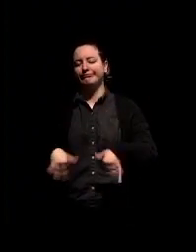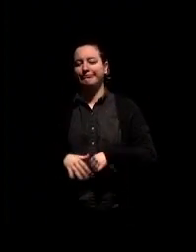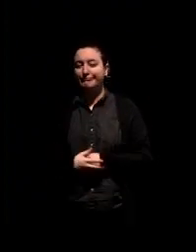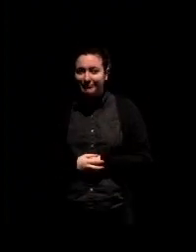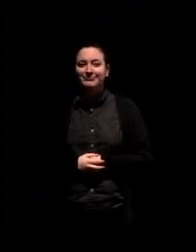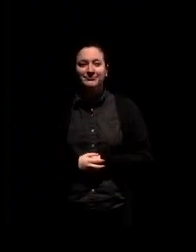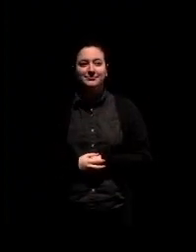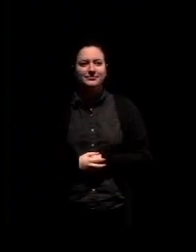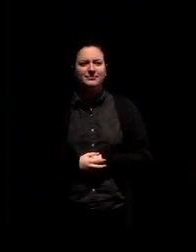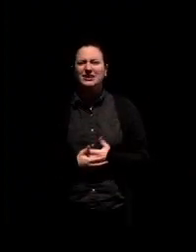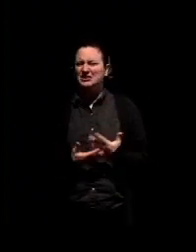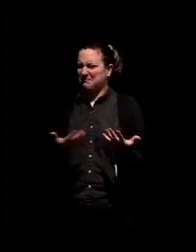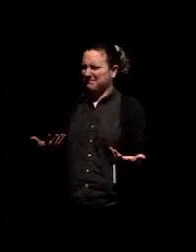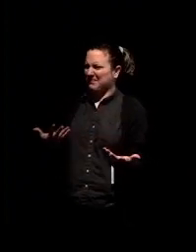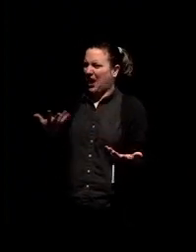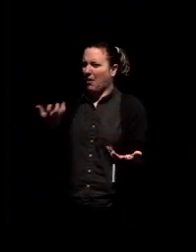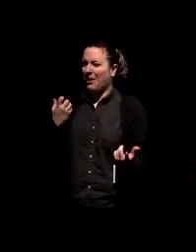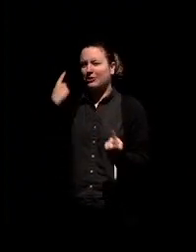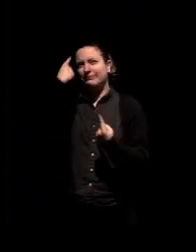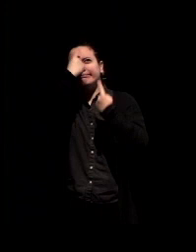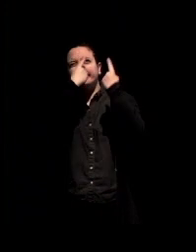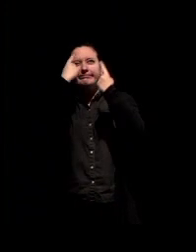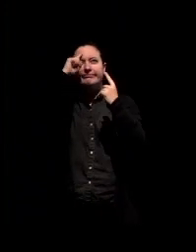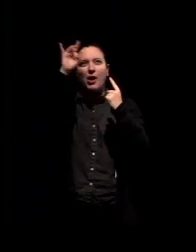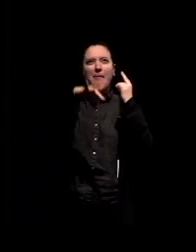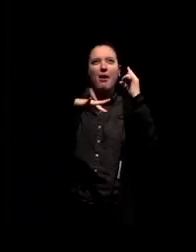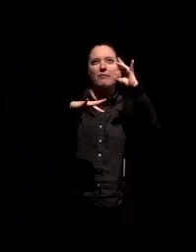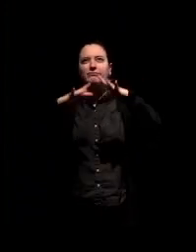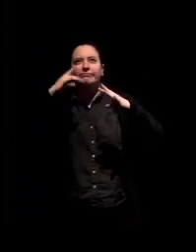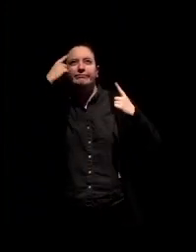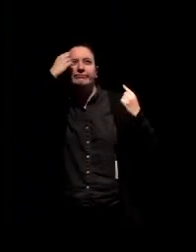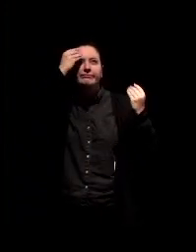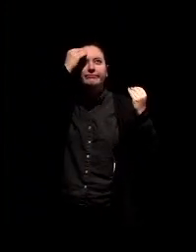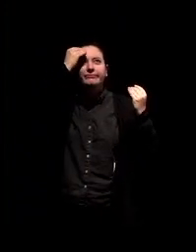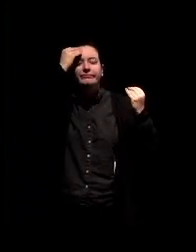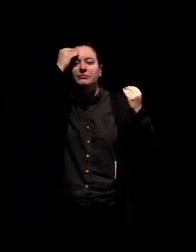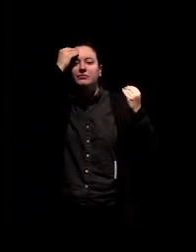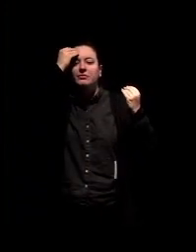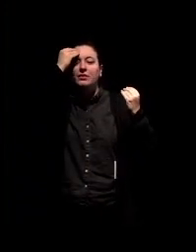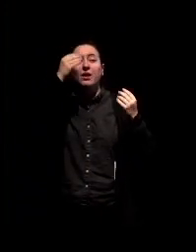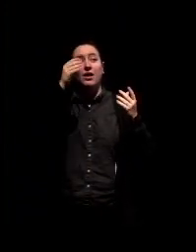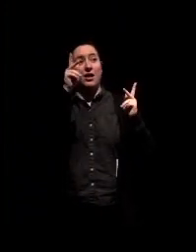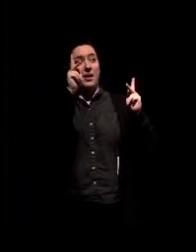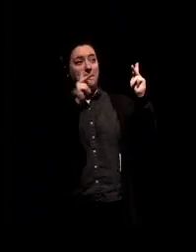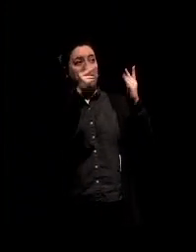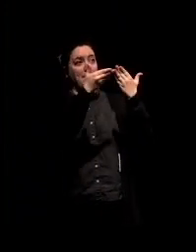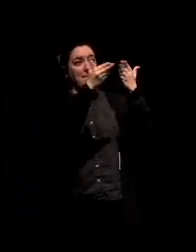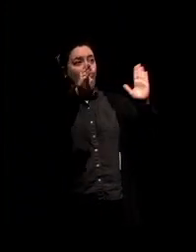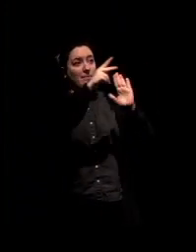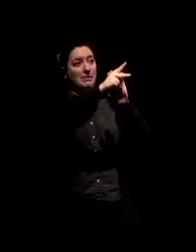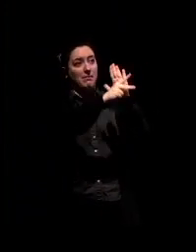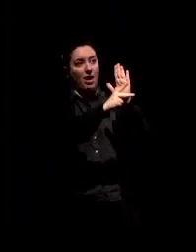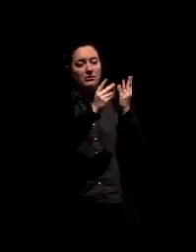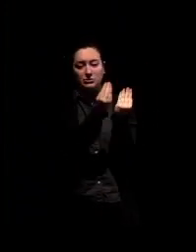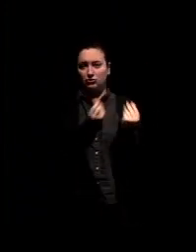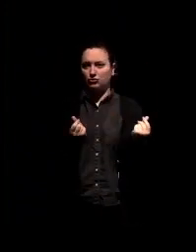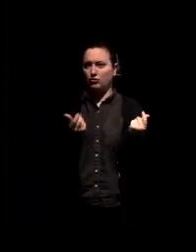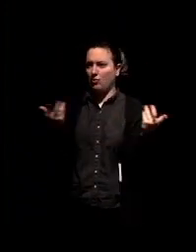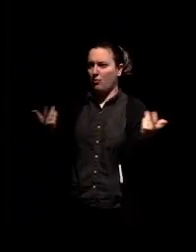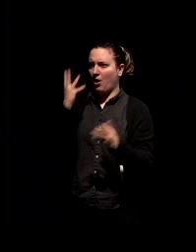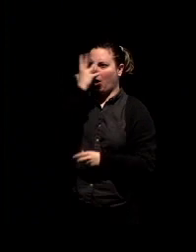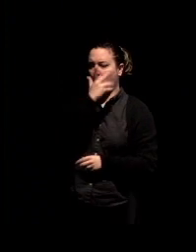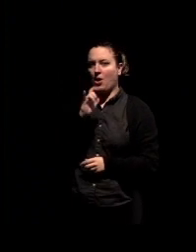I do want to brainstorm and just do some thought experiments on what public policy solutions can look like for improving and